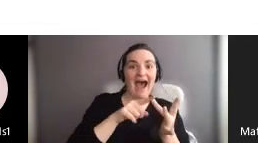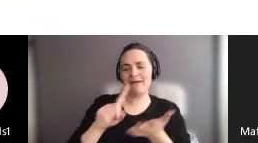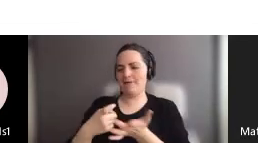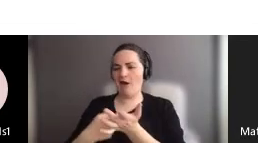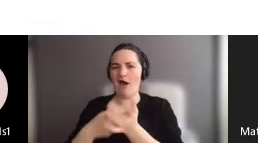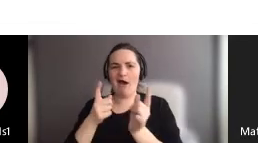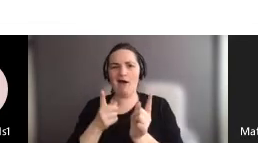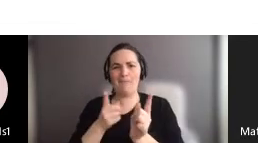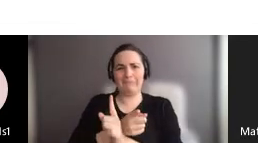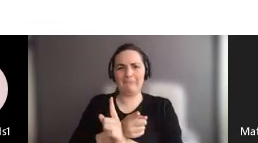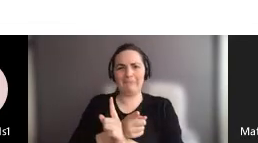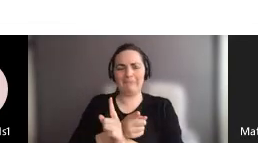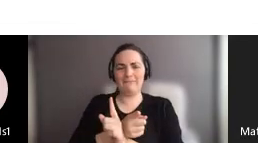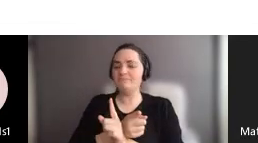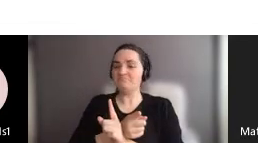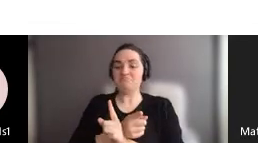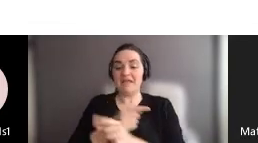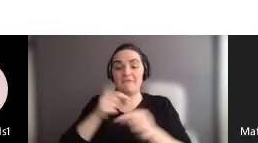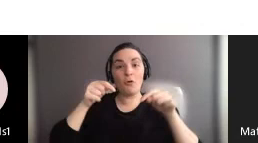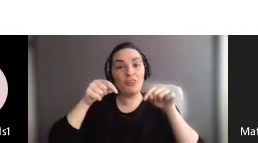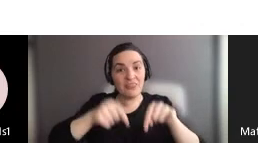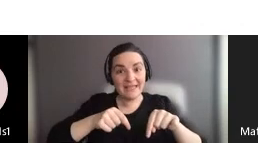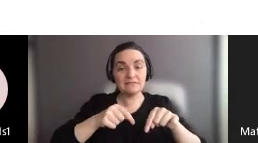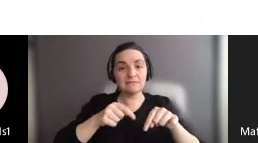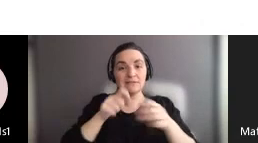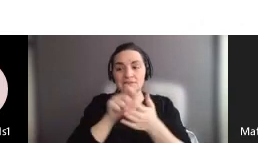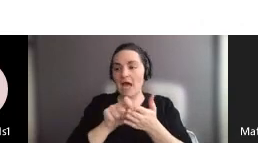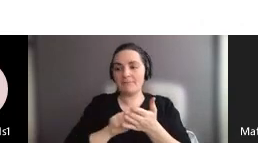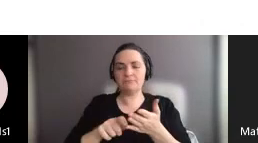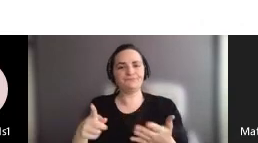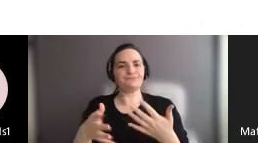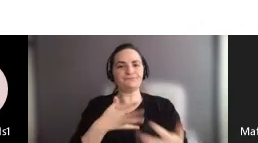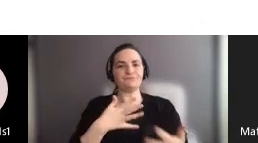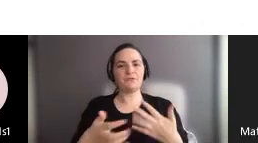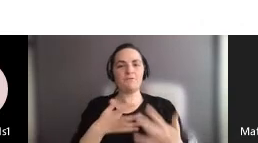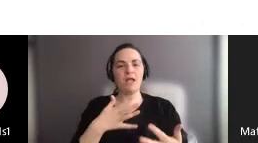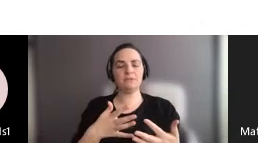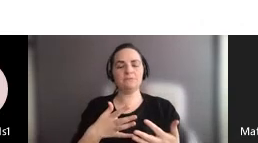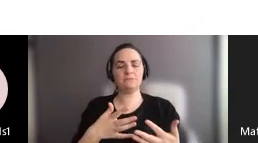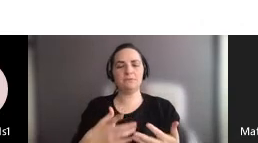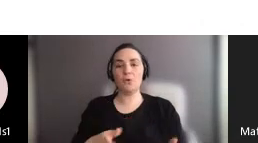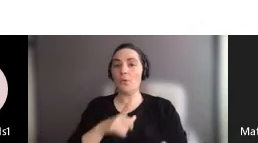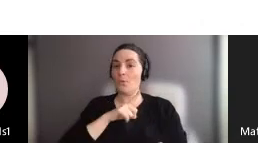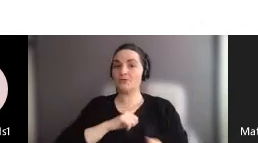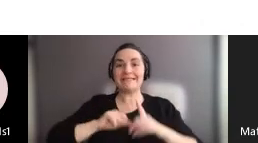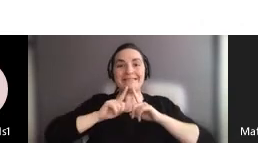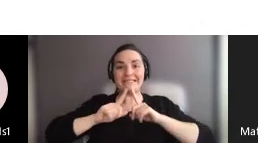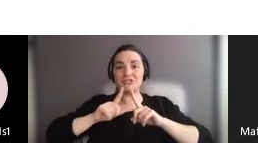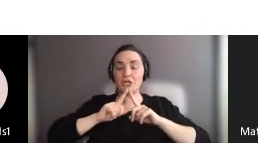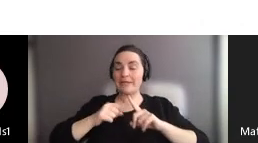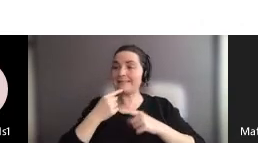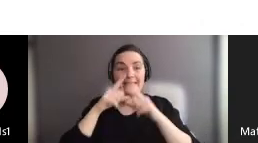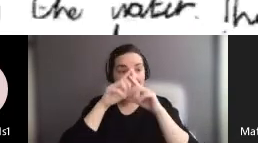problem for the purposes of the success criteria. The teacher hasn't said, make sure you get all your spellings right.